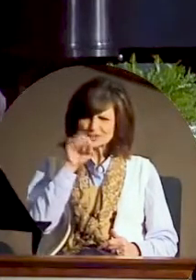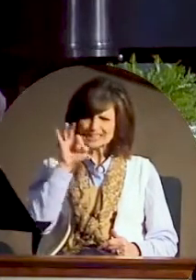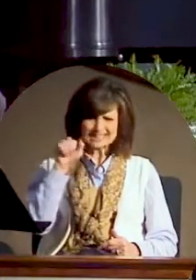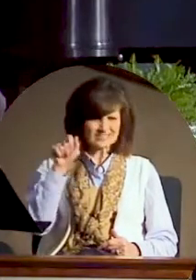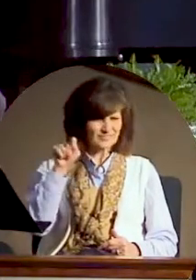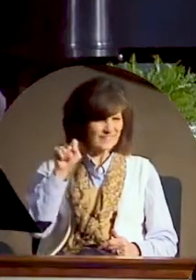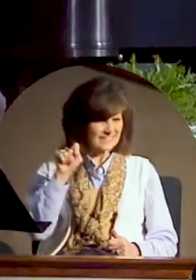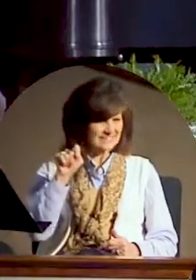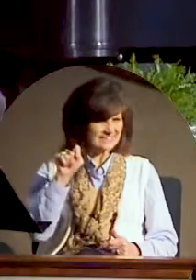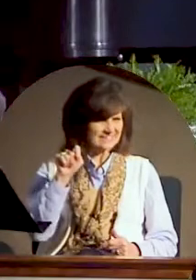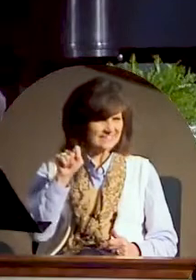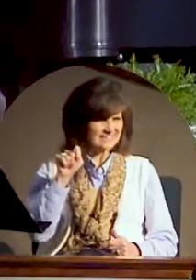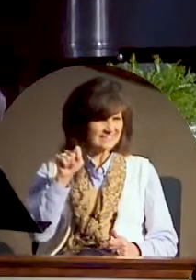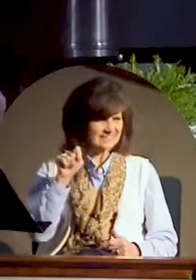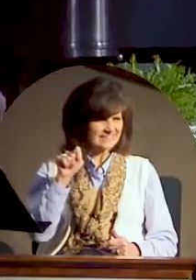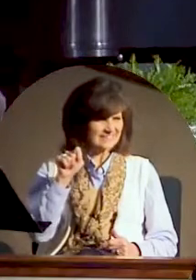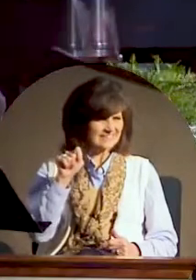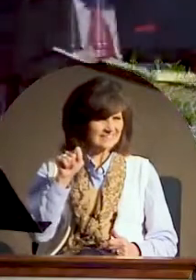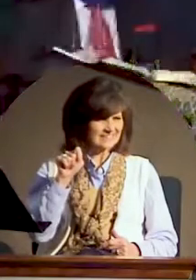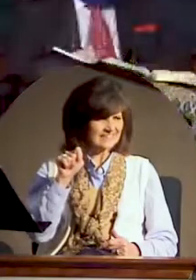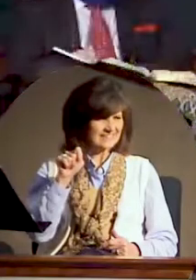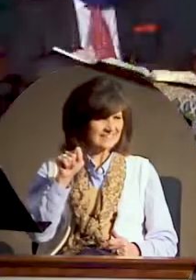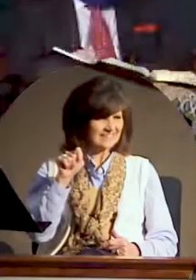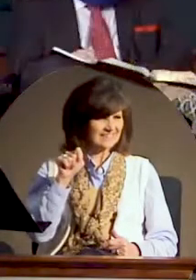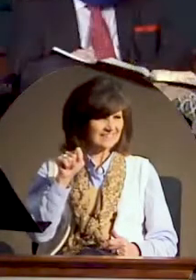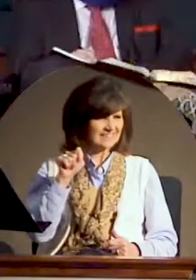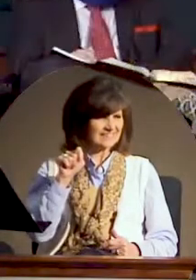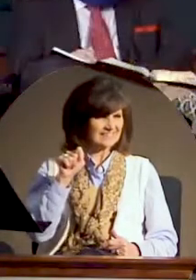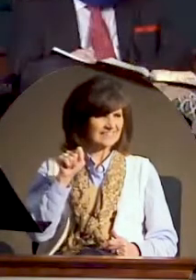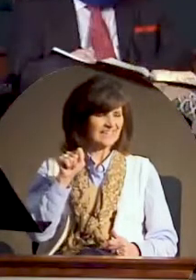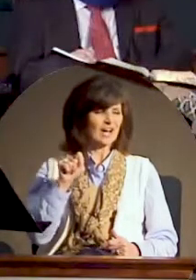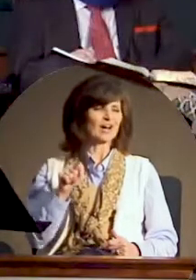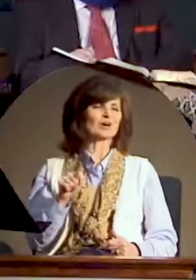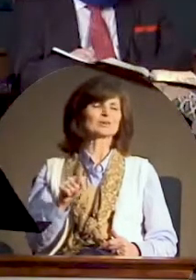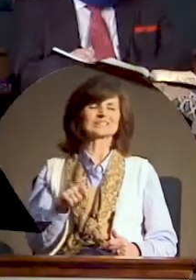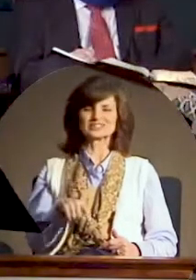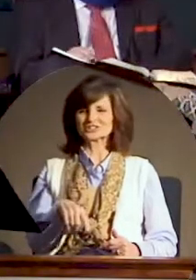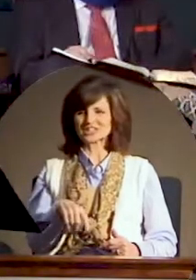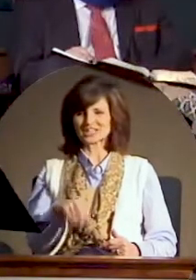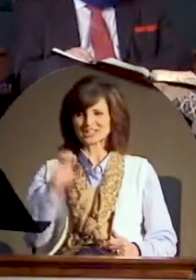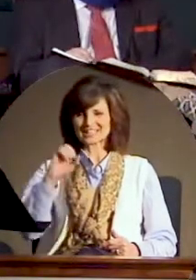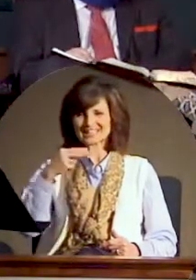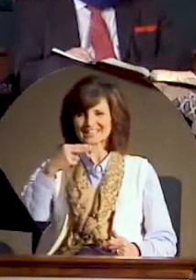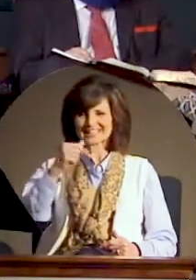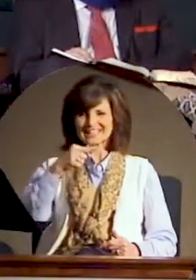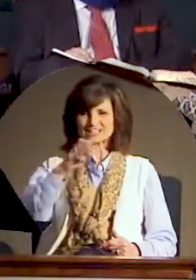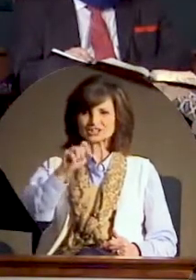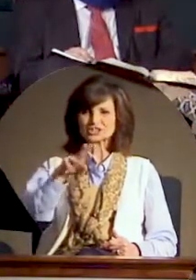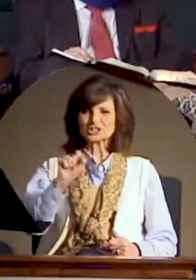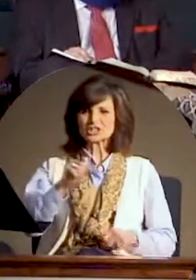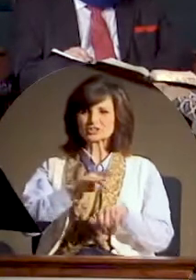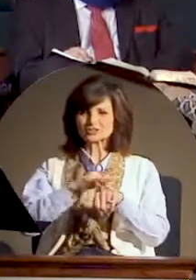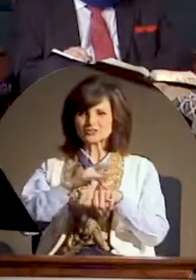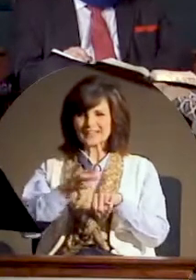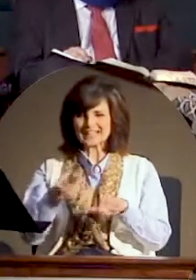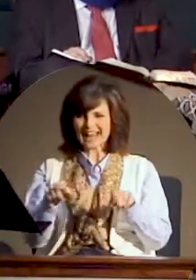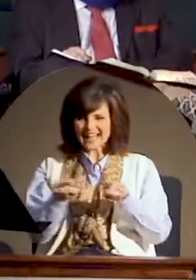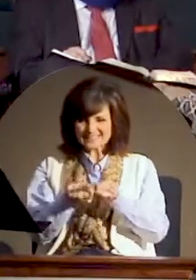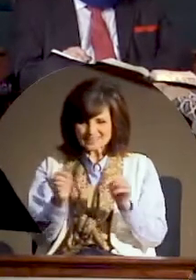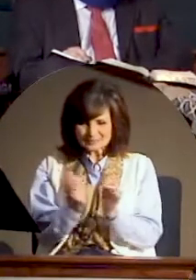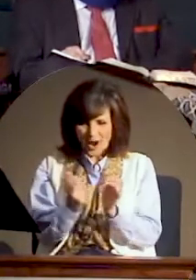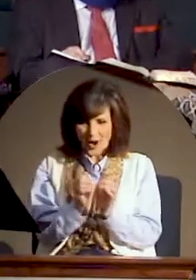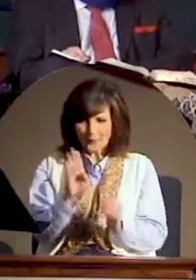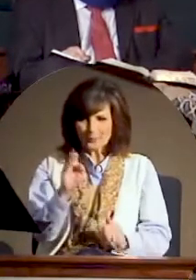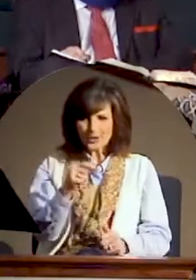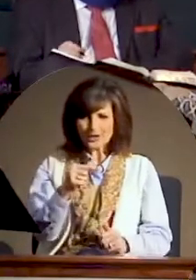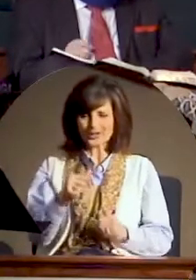in days that people aren't taking the Word of God. And the end result is they are cold on the Lord. But then they say this, a sign